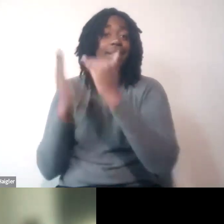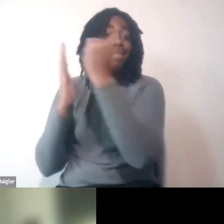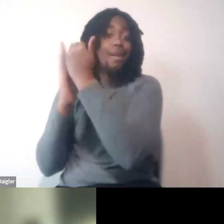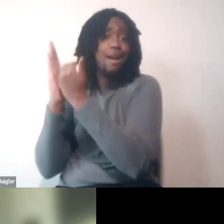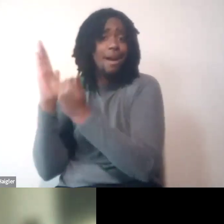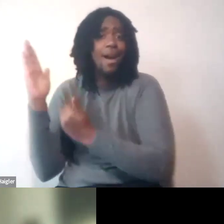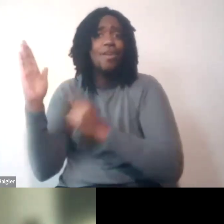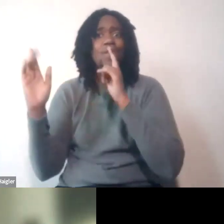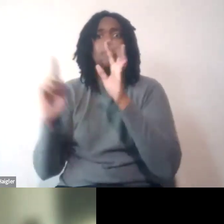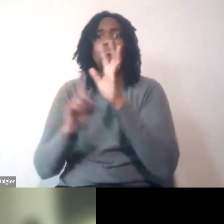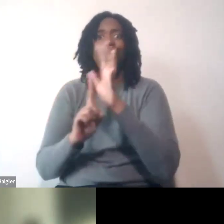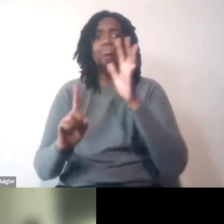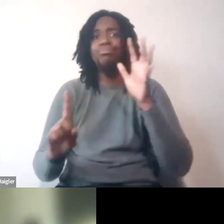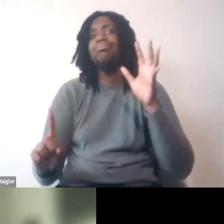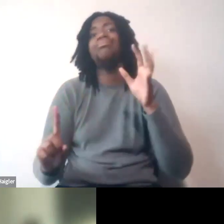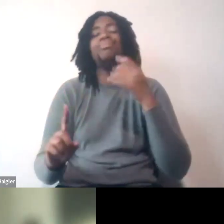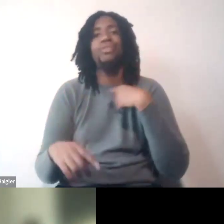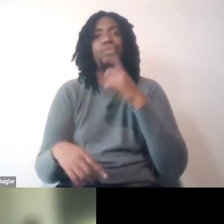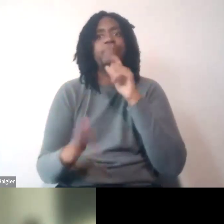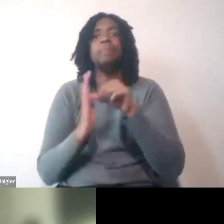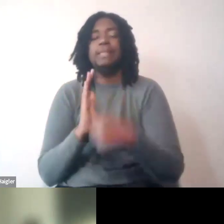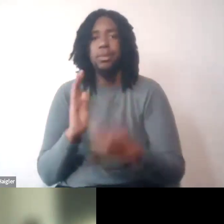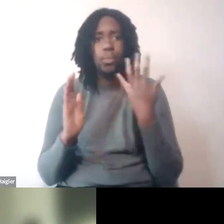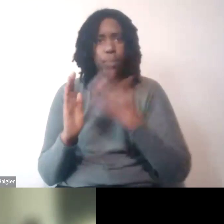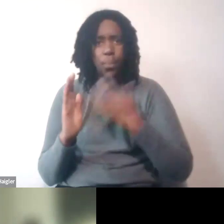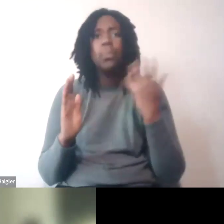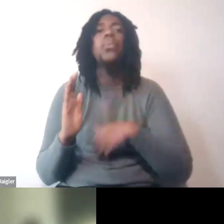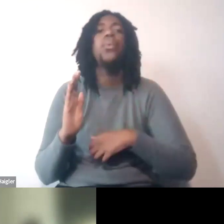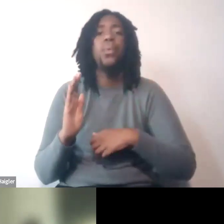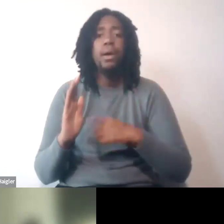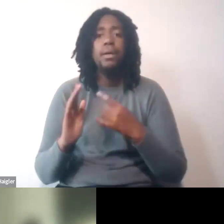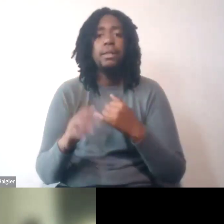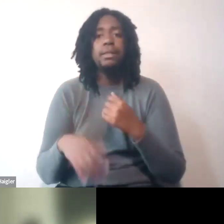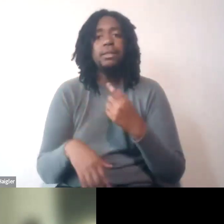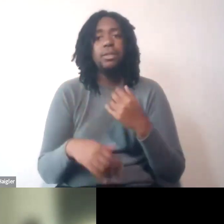on. Yeah, an impressive lineup for a relatively young award.